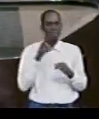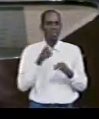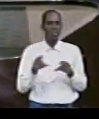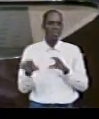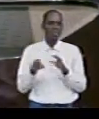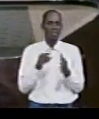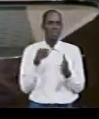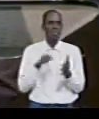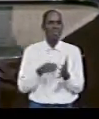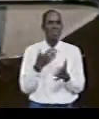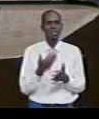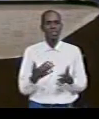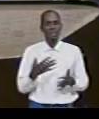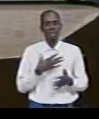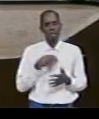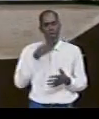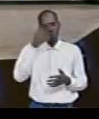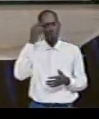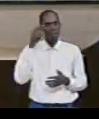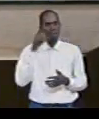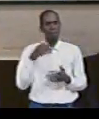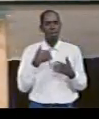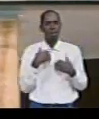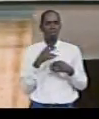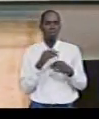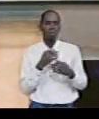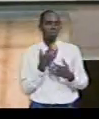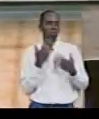and because he had no pity.